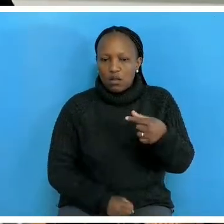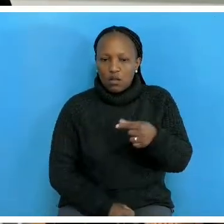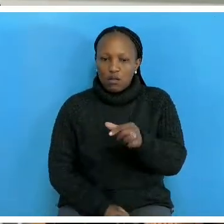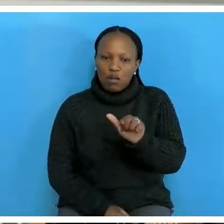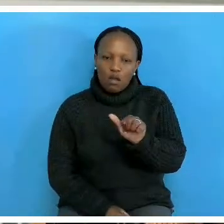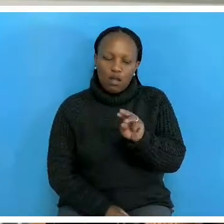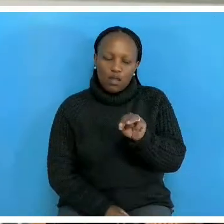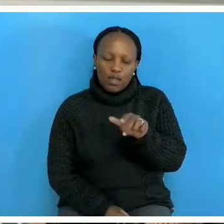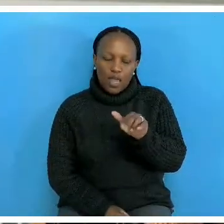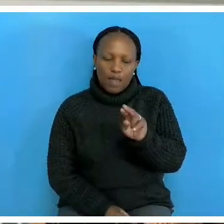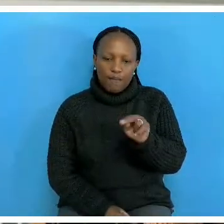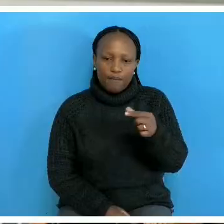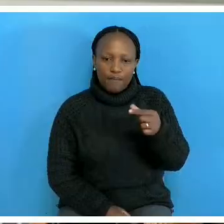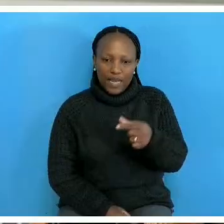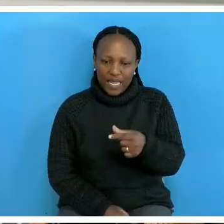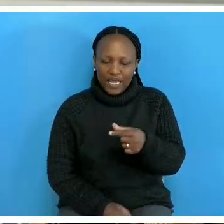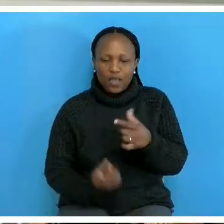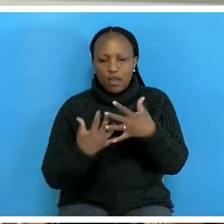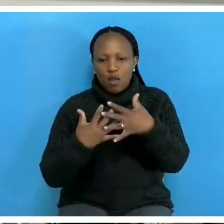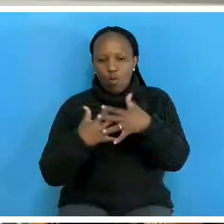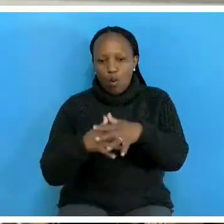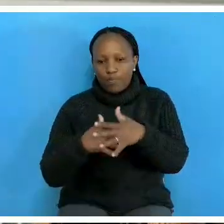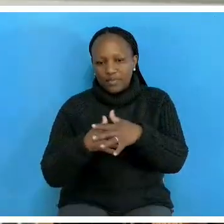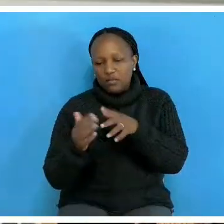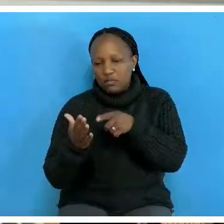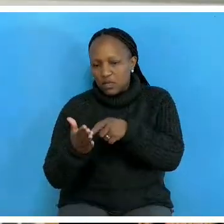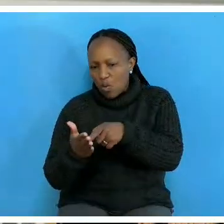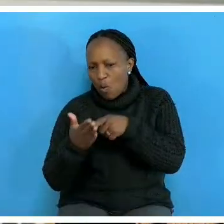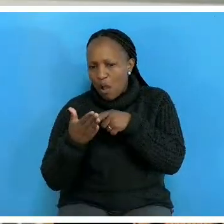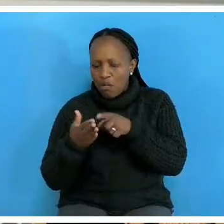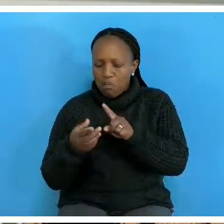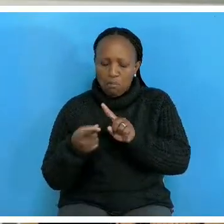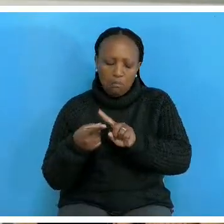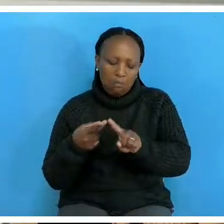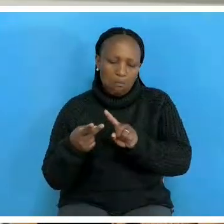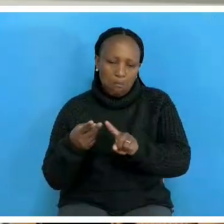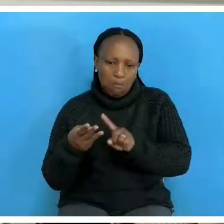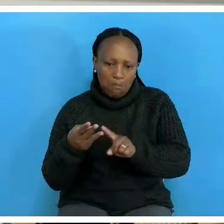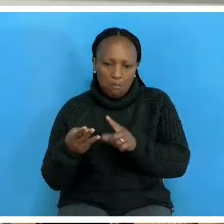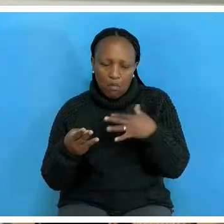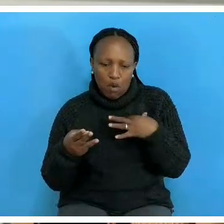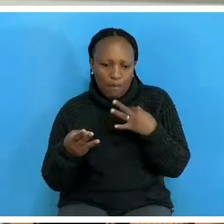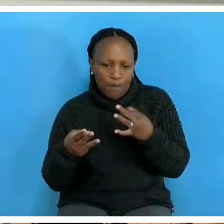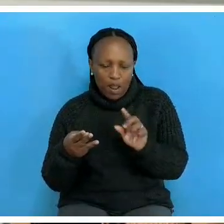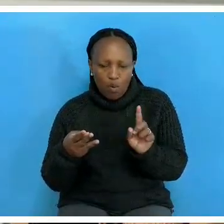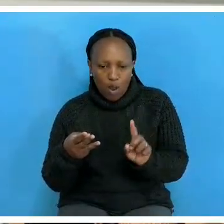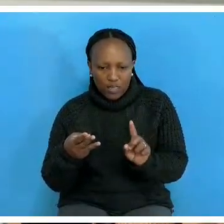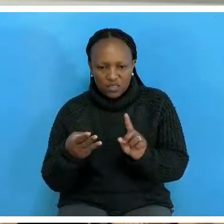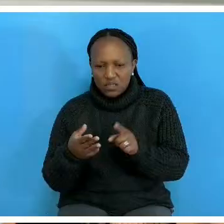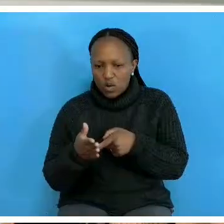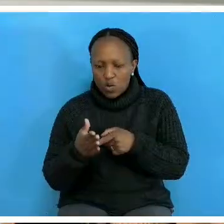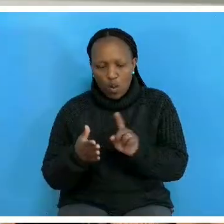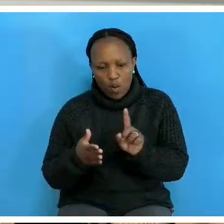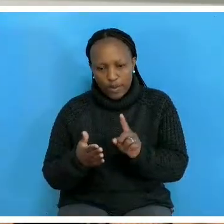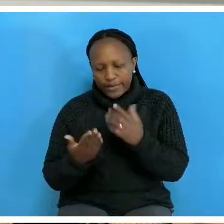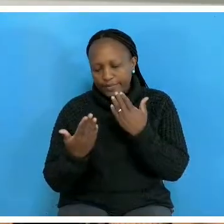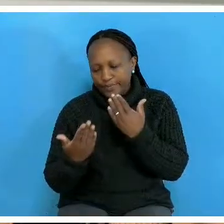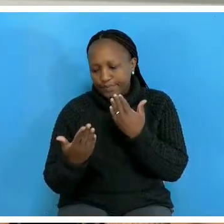the information, what will be the requirements for you to apply and what will be required. Thanks,